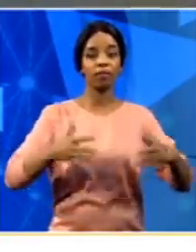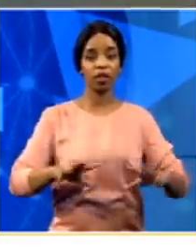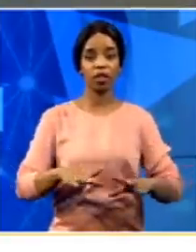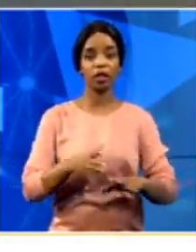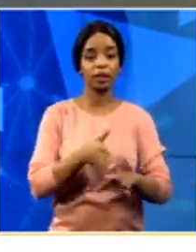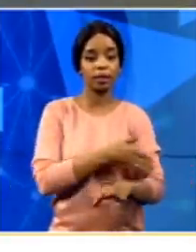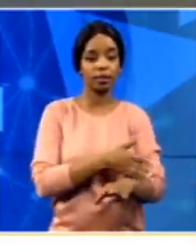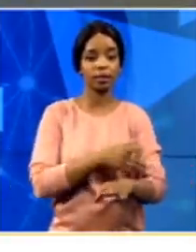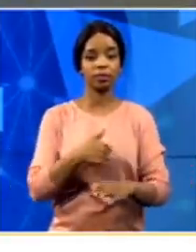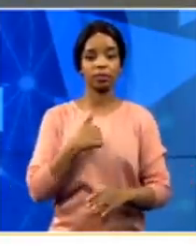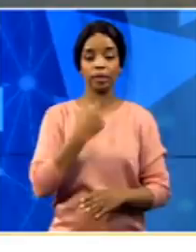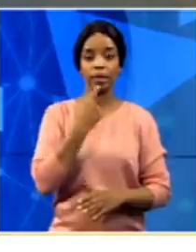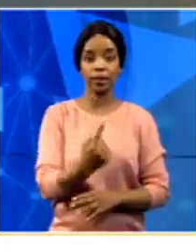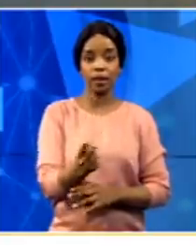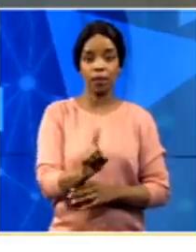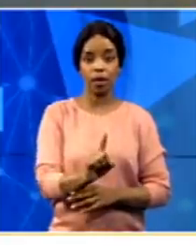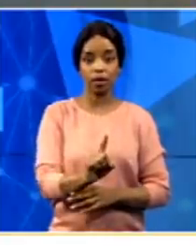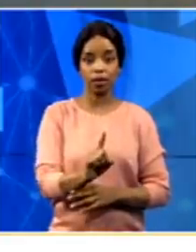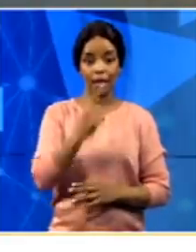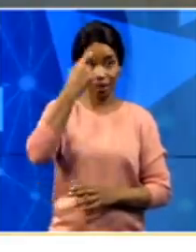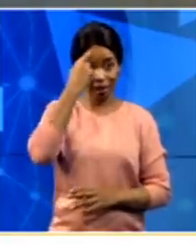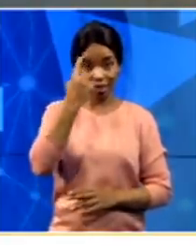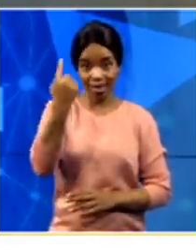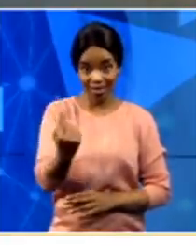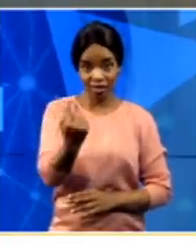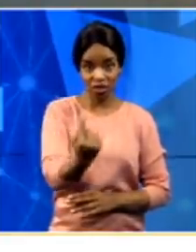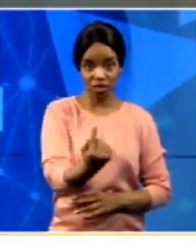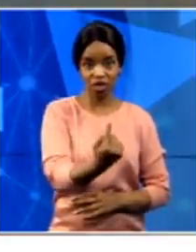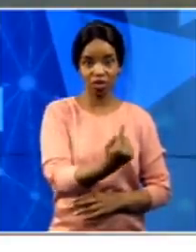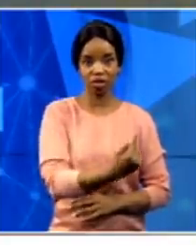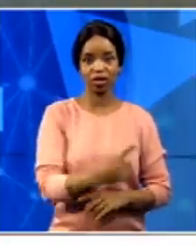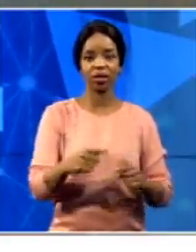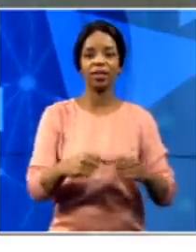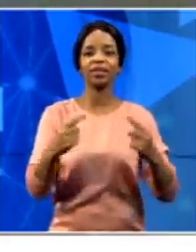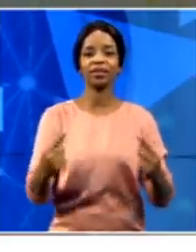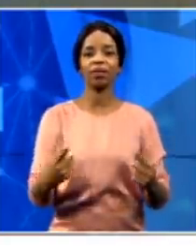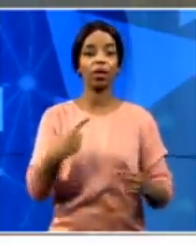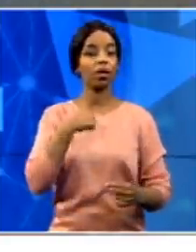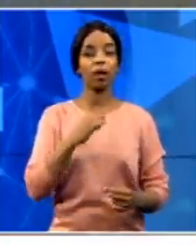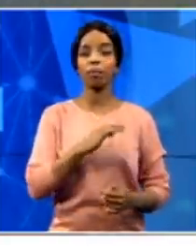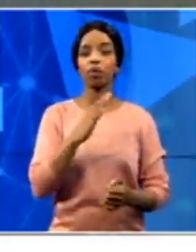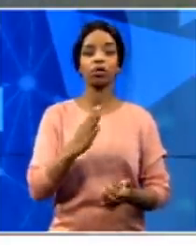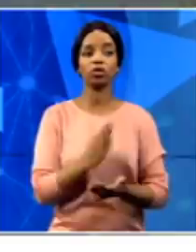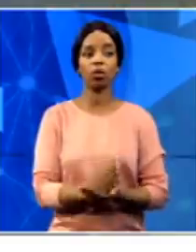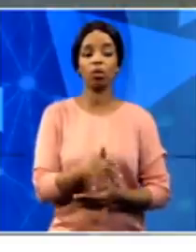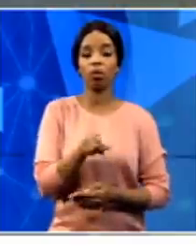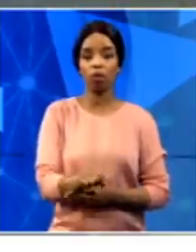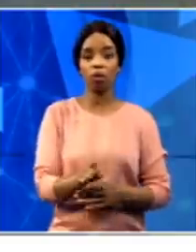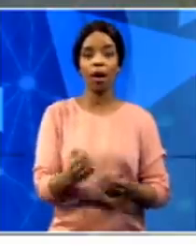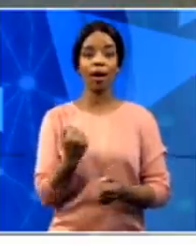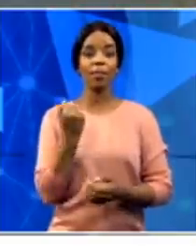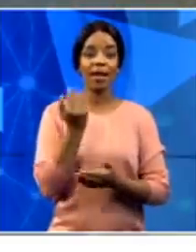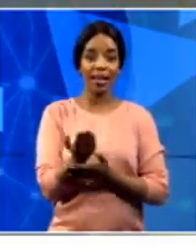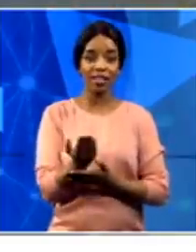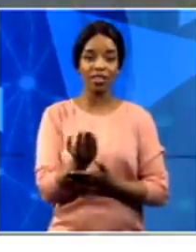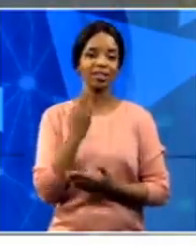earlier, I think each applicant is different, and I'm not too sure at what stage is Renee's application, but all the applications